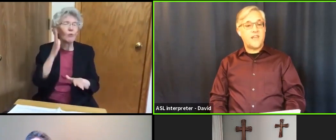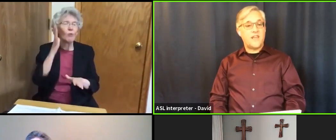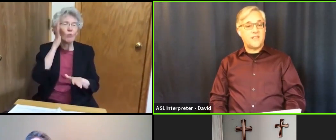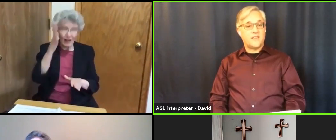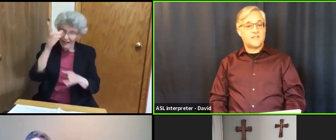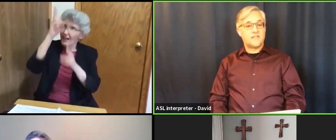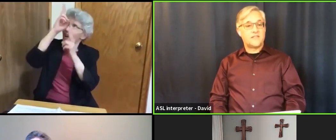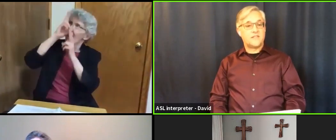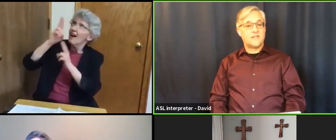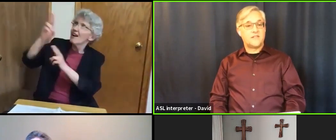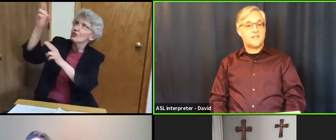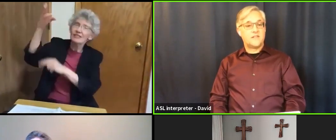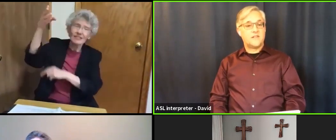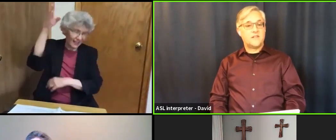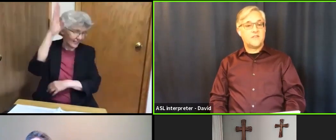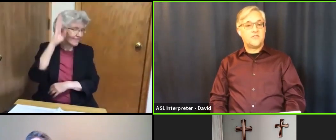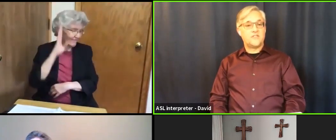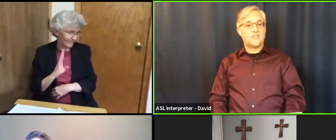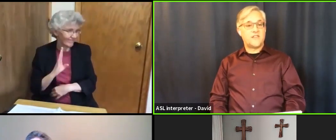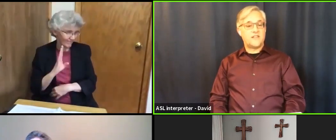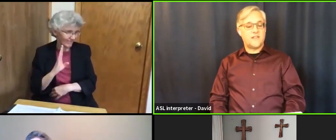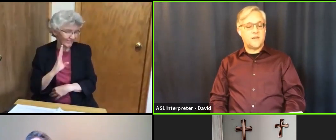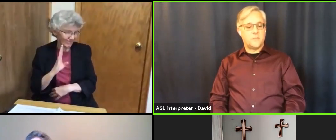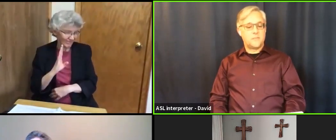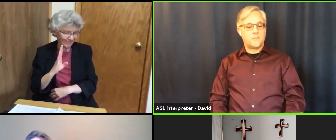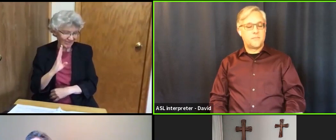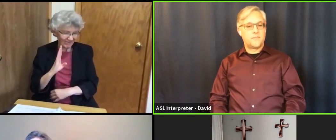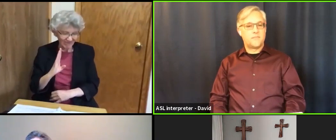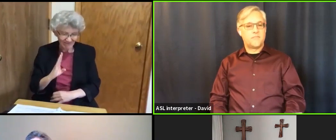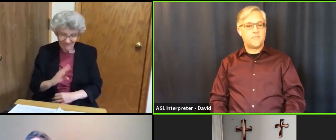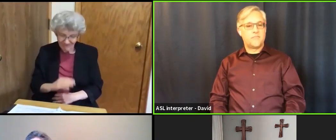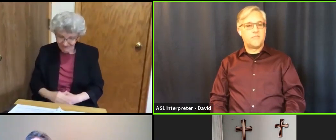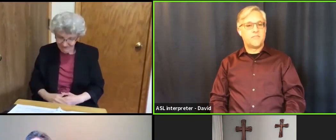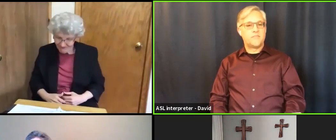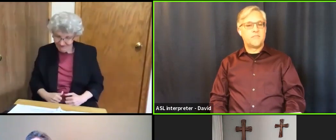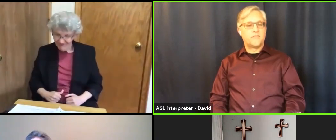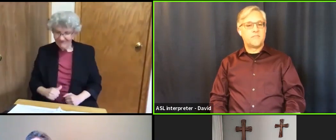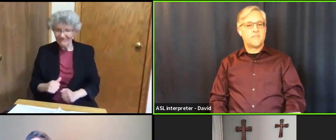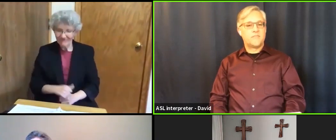After saying this, Jesus said to him,